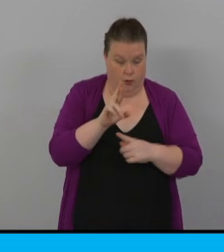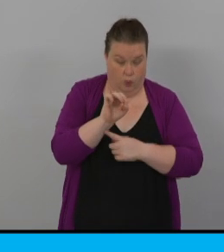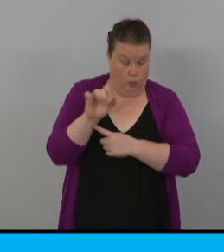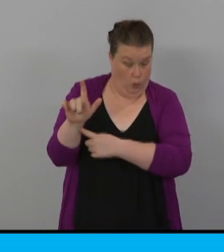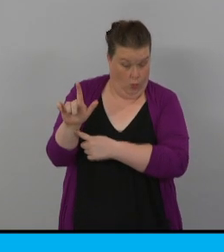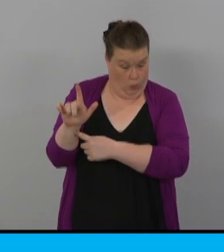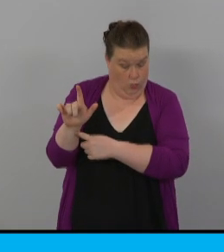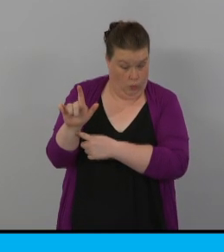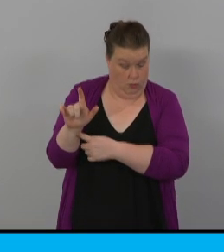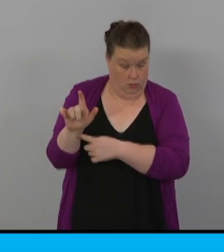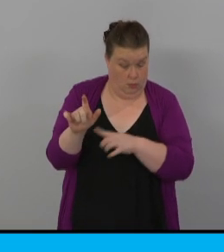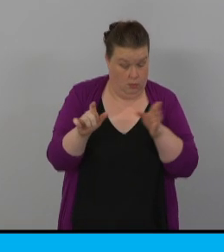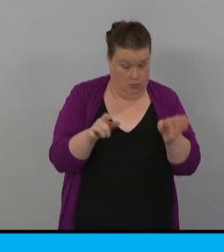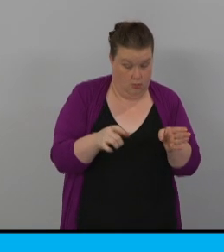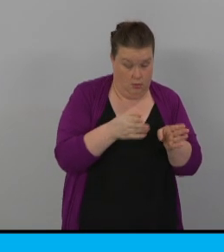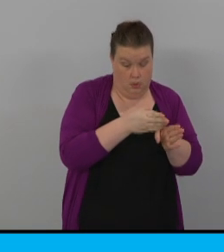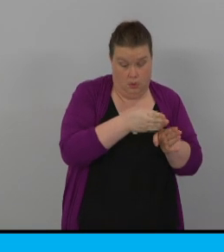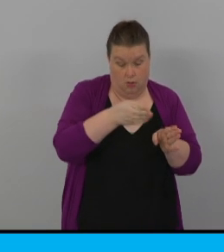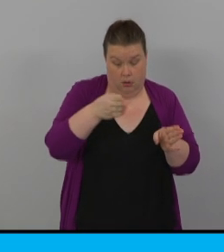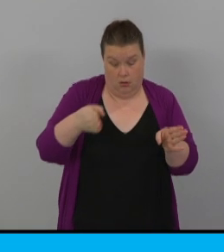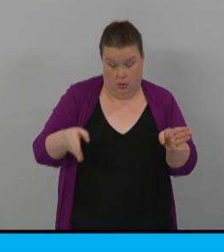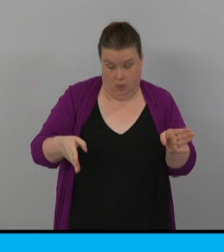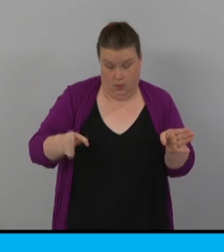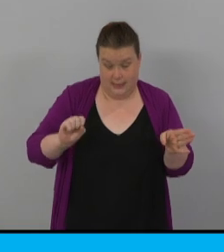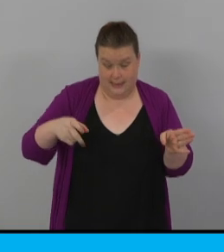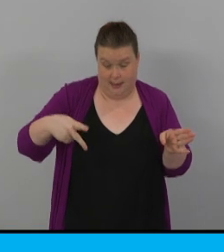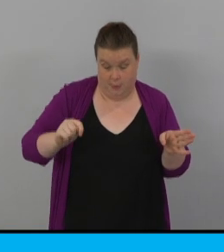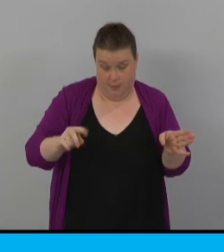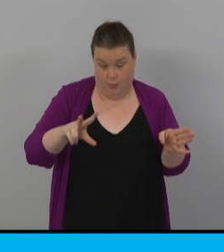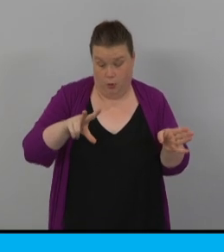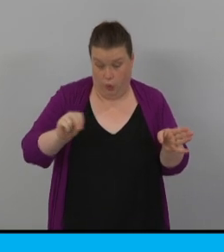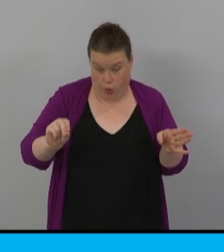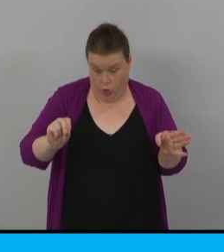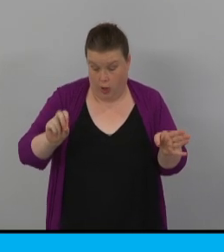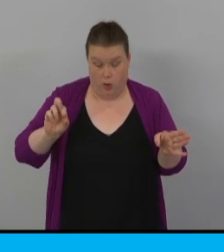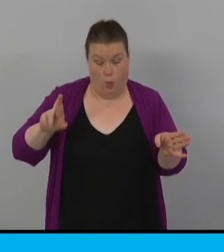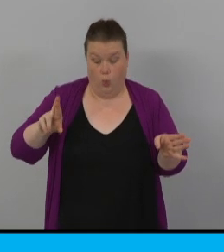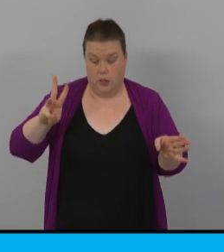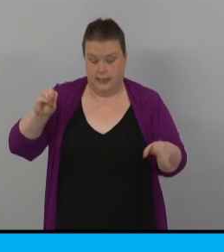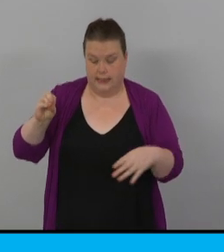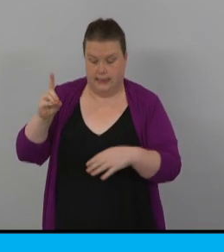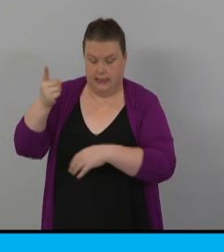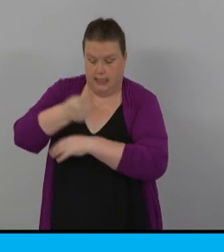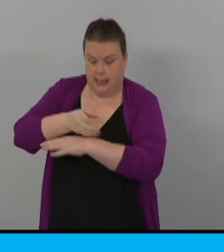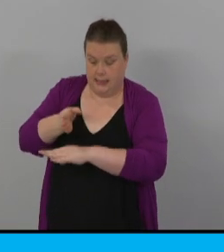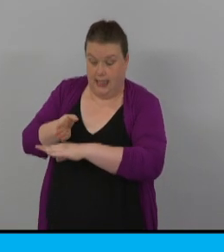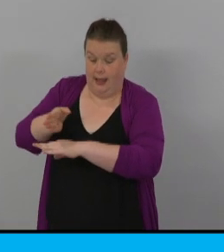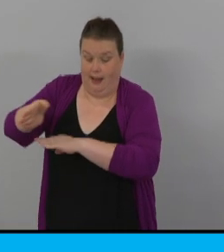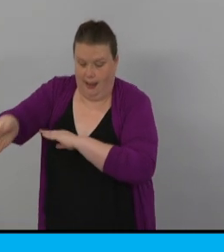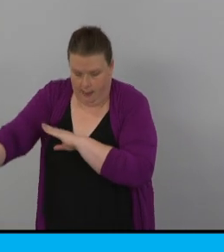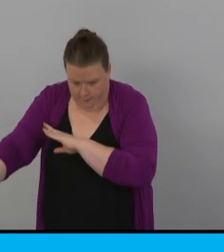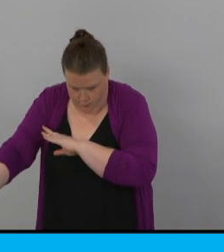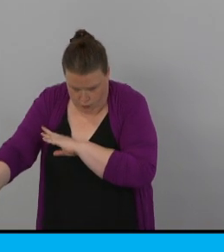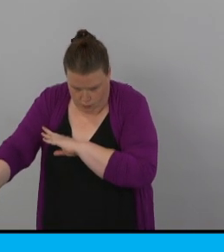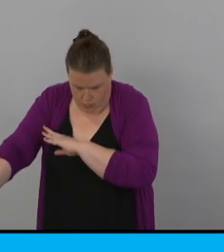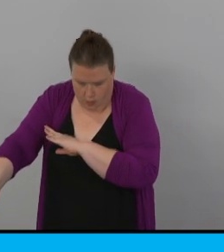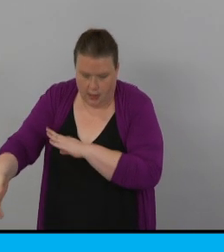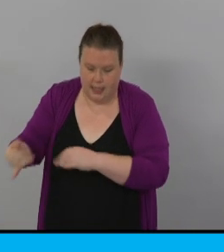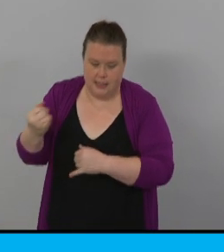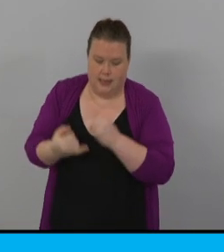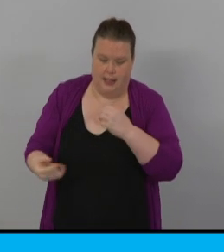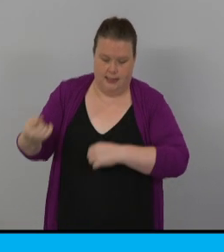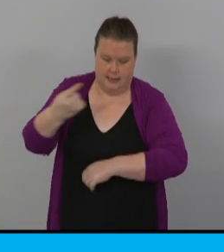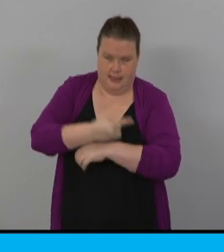our roll certified on the 24th, so that would be 60 days from that date. And then the